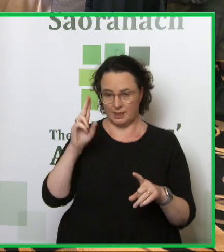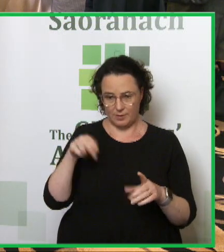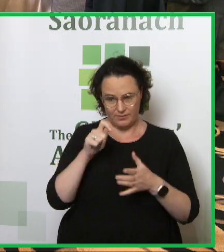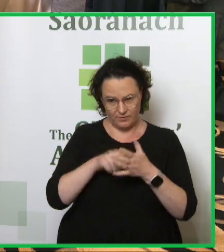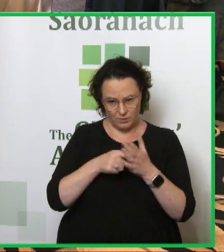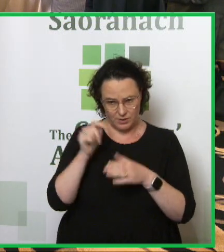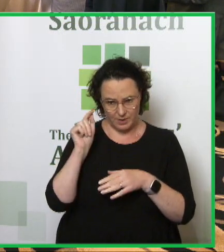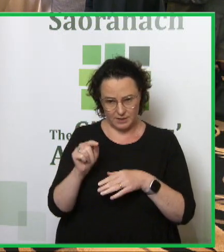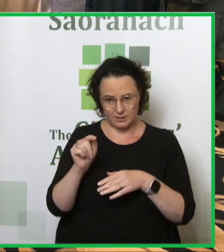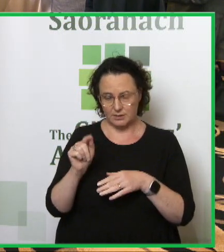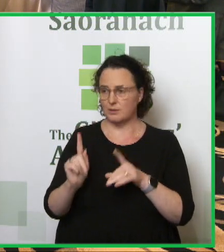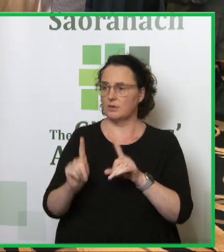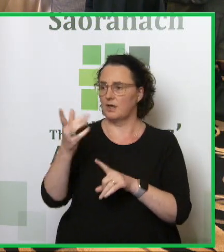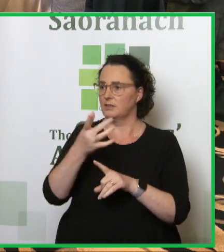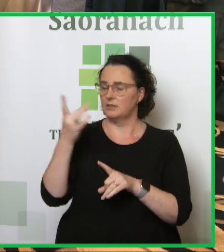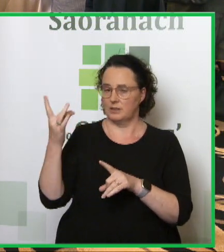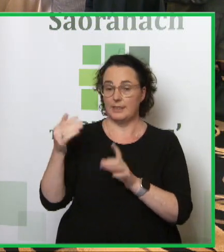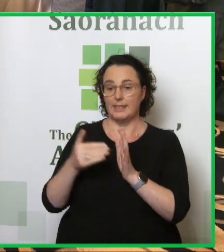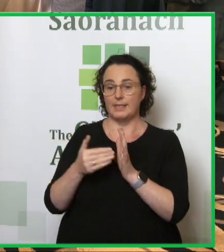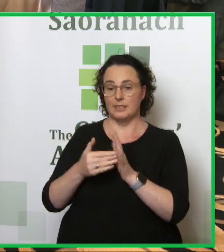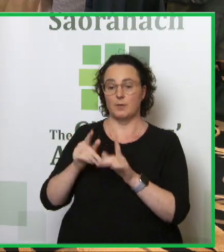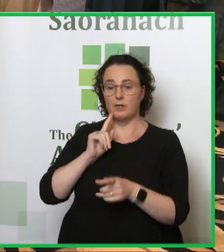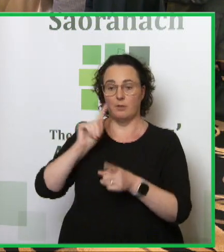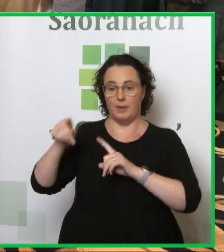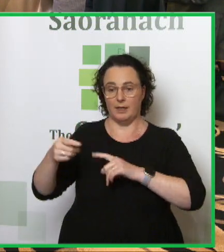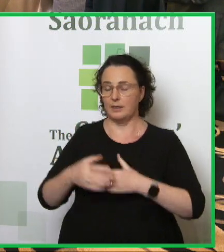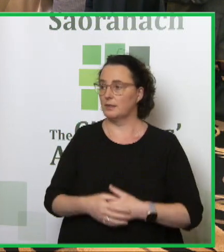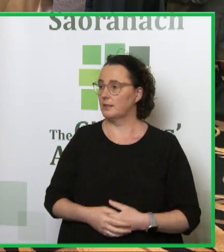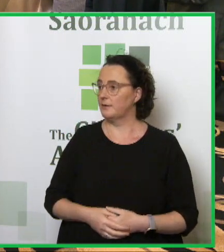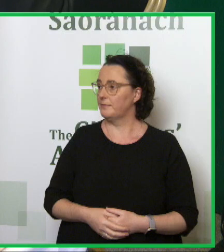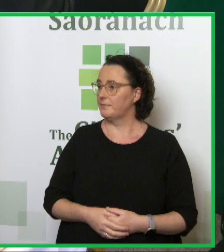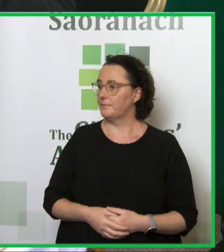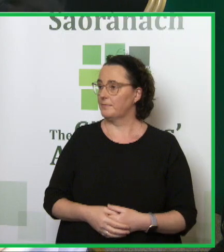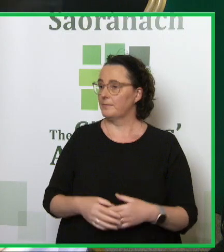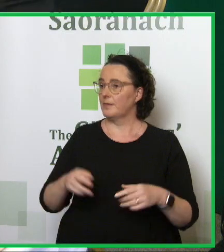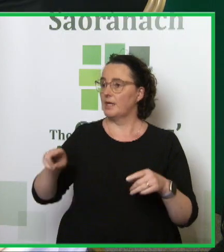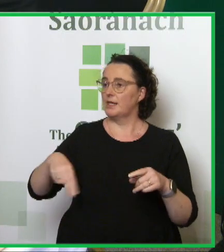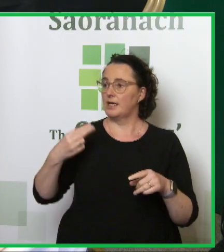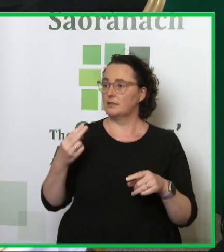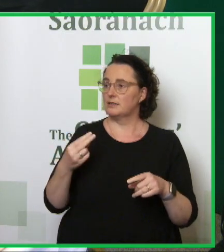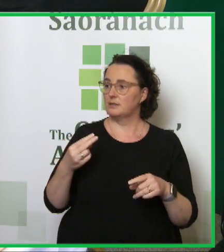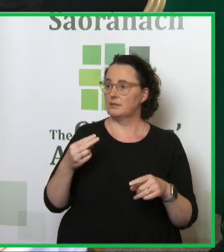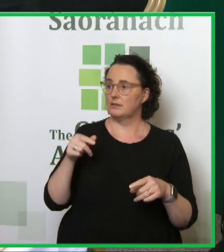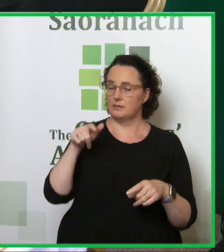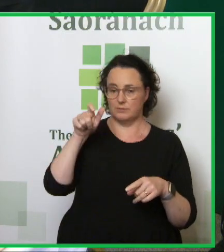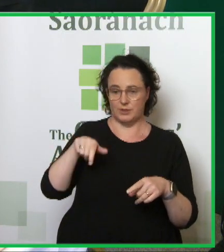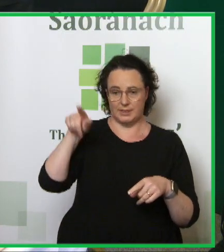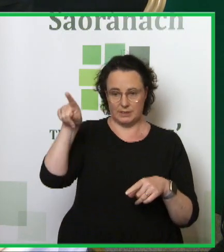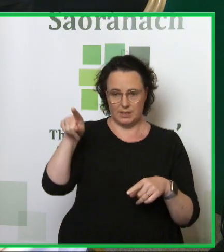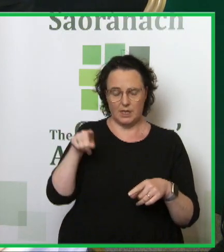Yeah, we're going to come back to you on all these, yeah. So, okay. Sorry, Paul. Yeah, go ahead. Just on